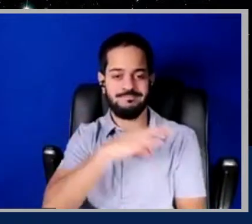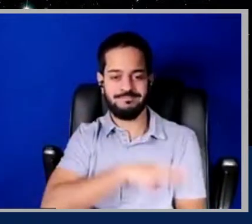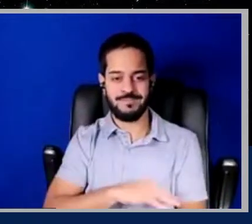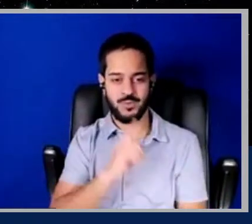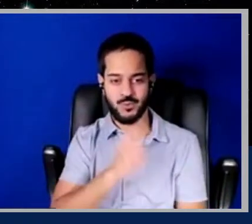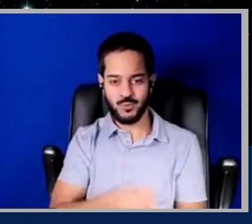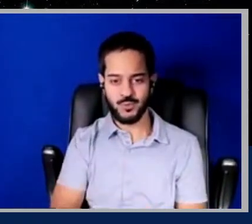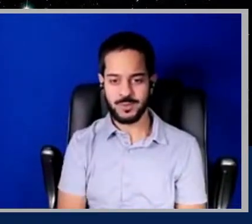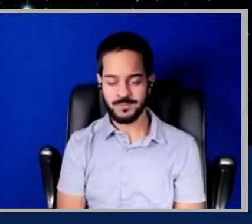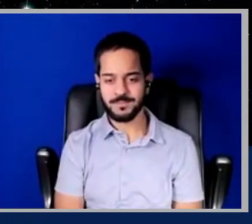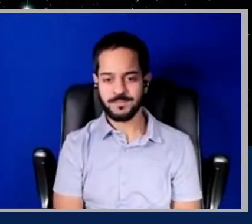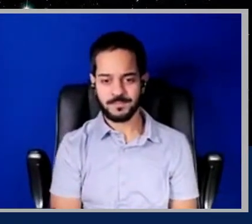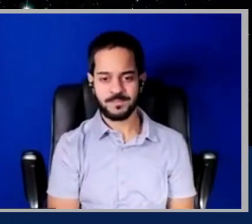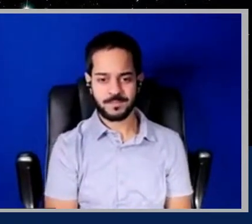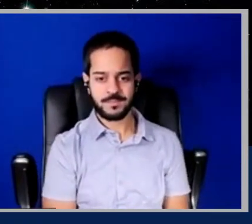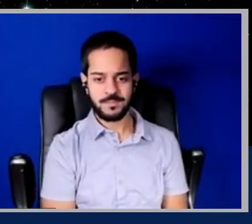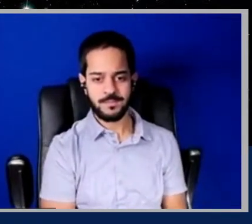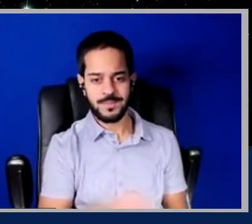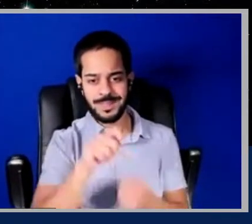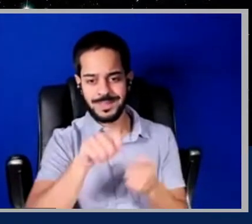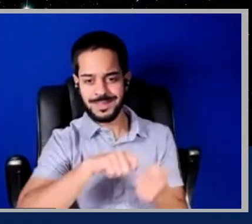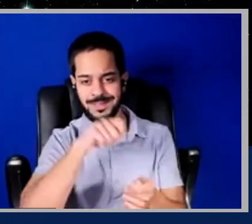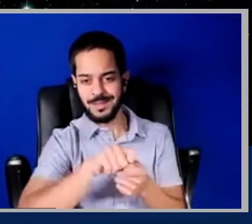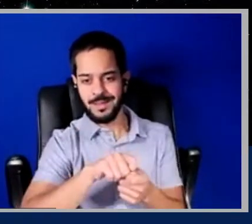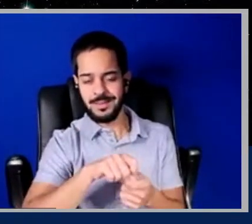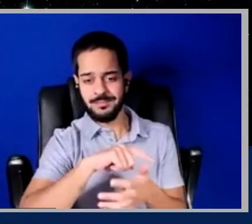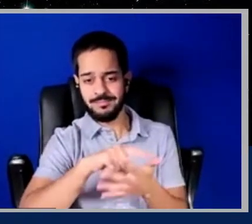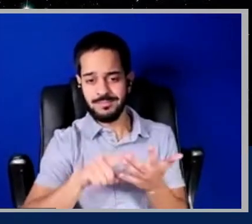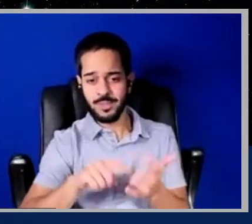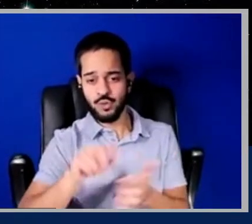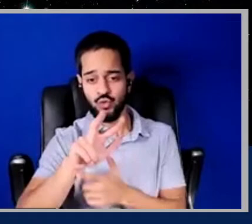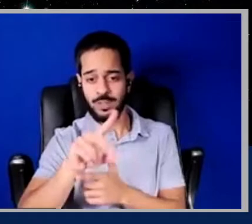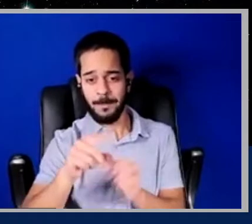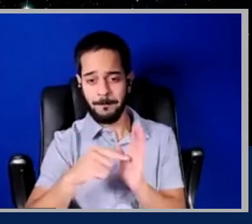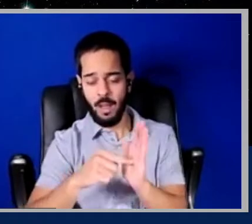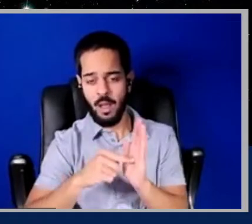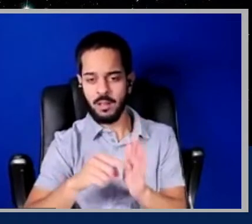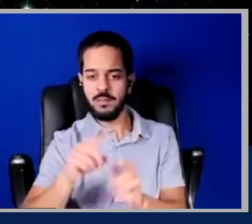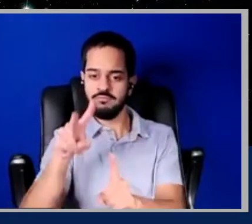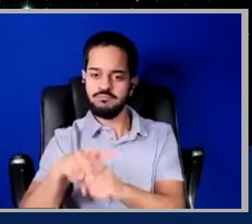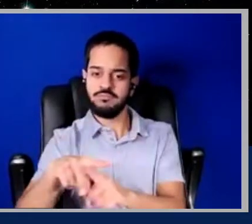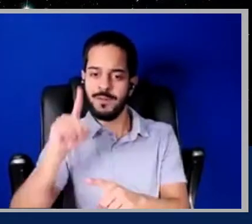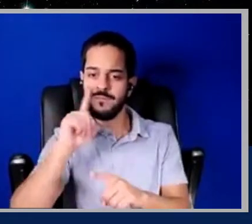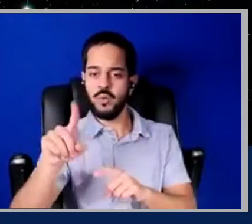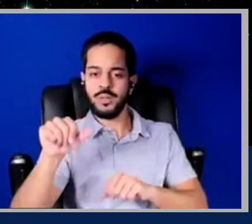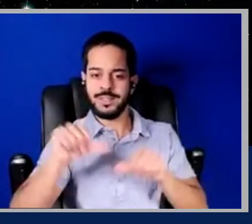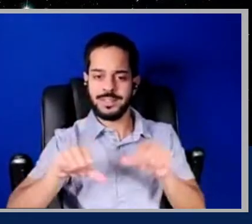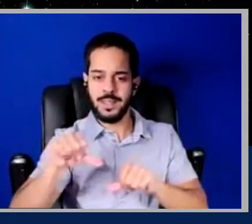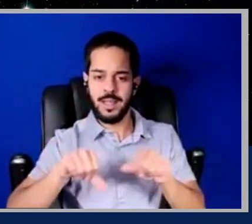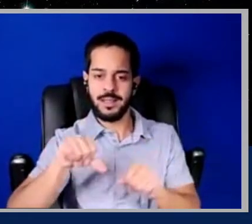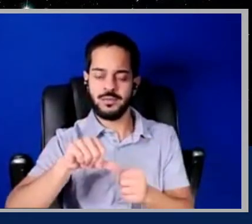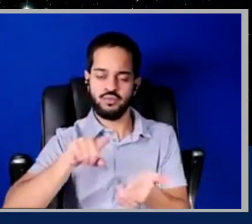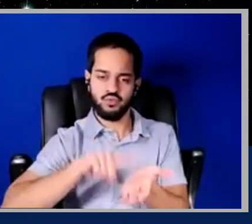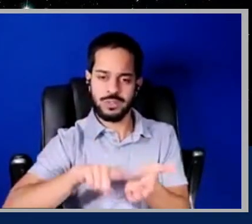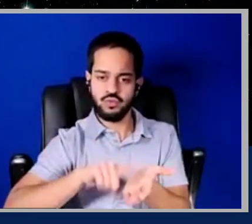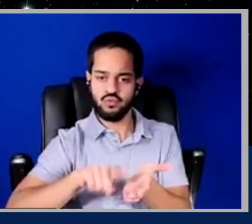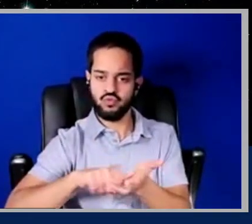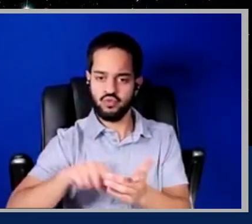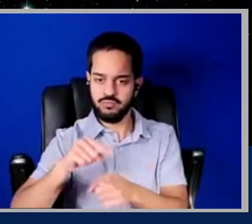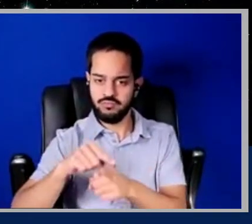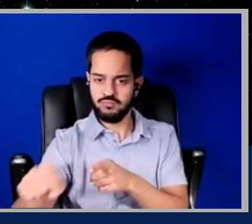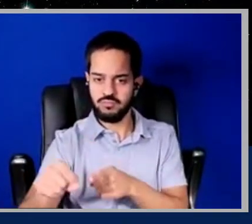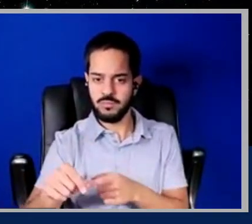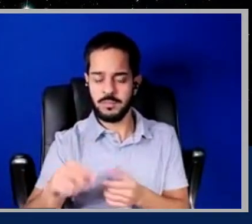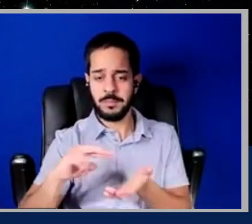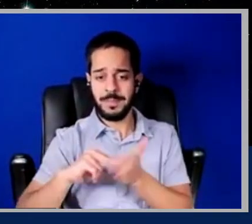Exactly. Like these 3D models are being created for science. They are a product of the science research. And so making those